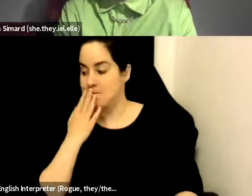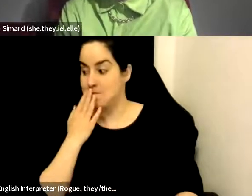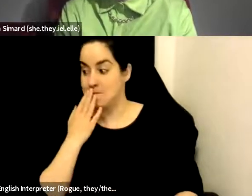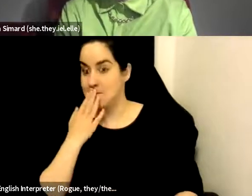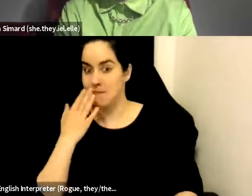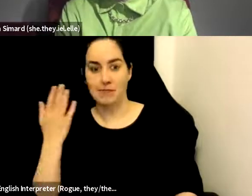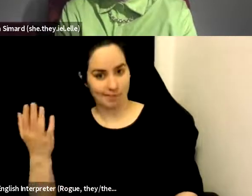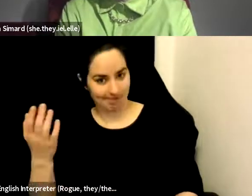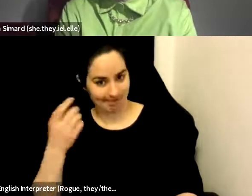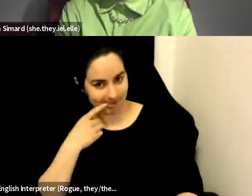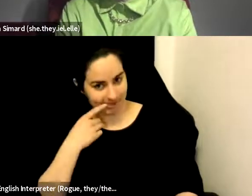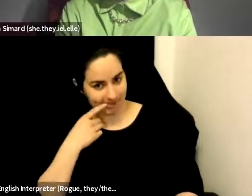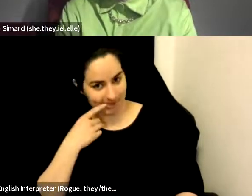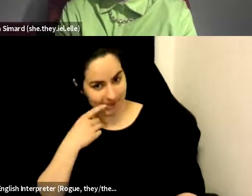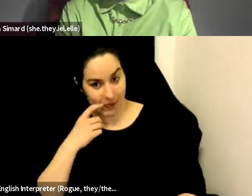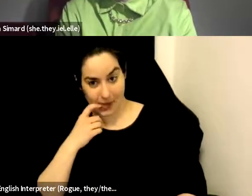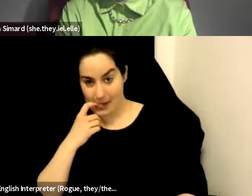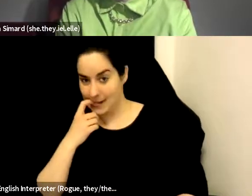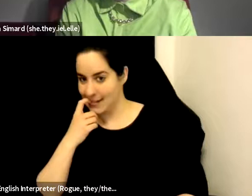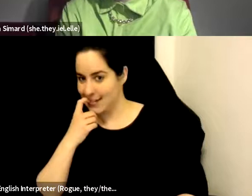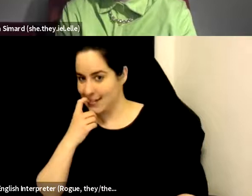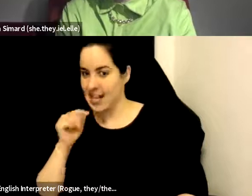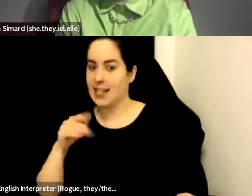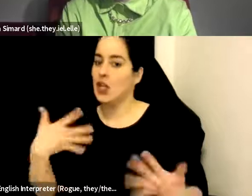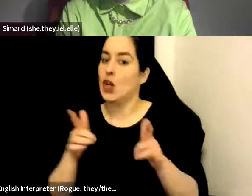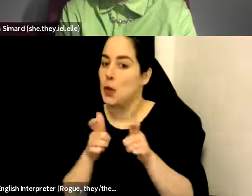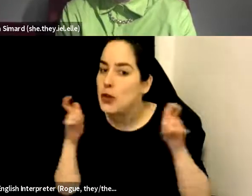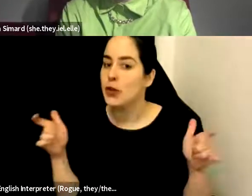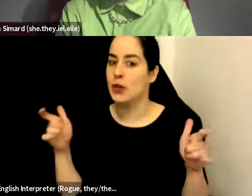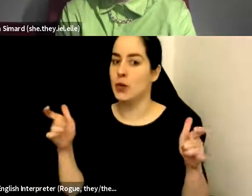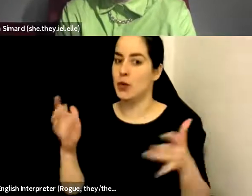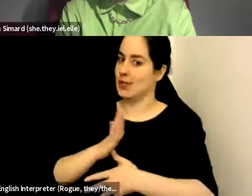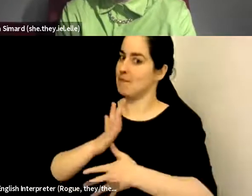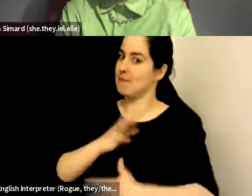this is something that's like, this is really big in my work right now, is I'm